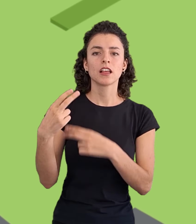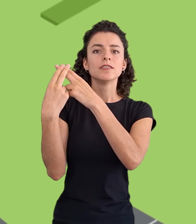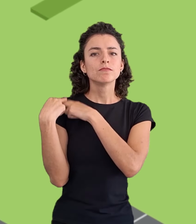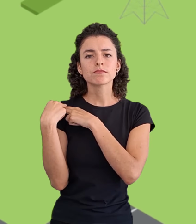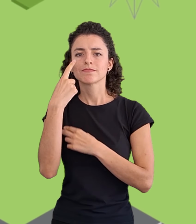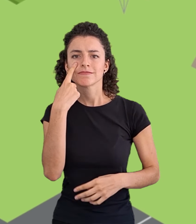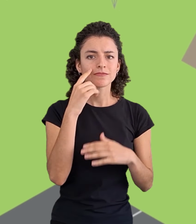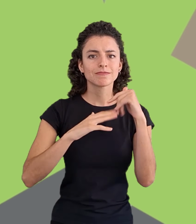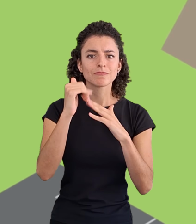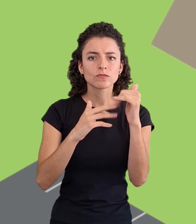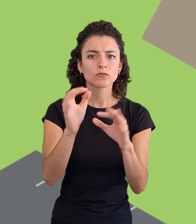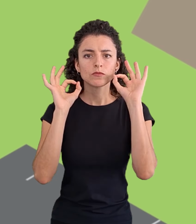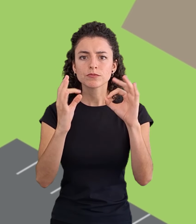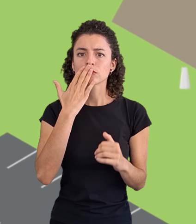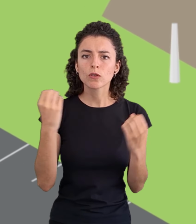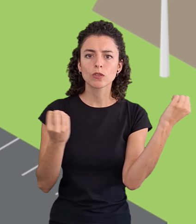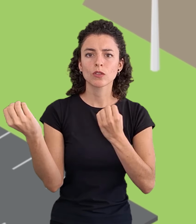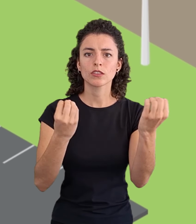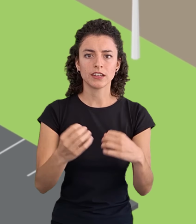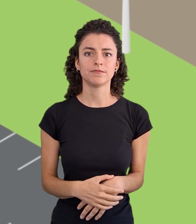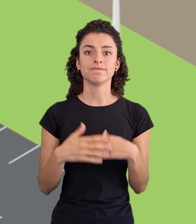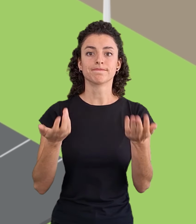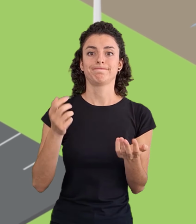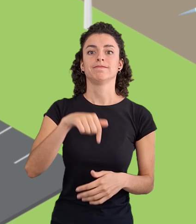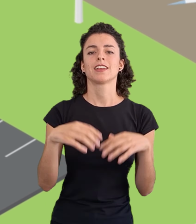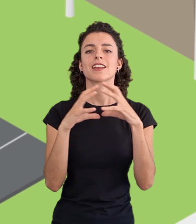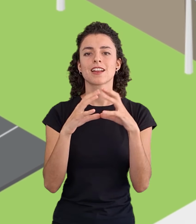as biofactories.